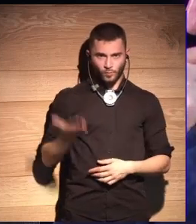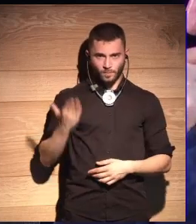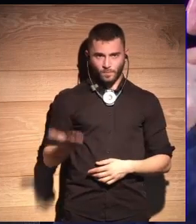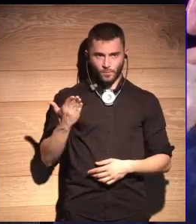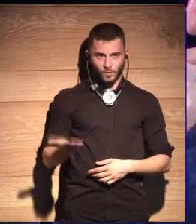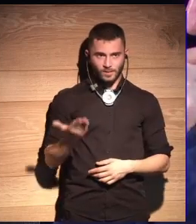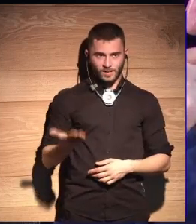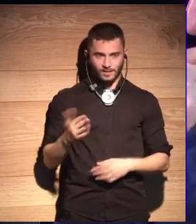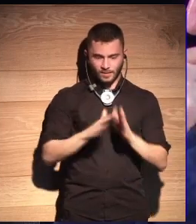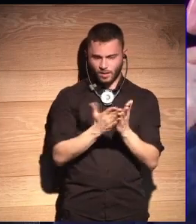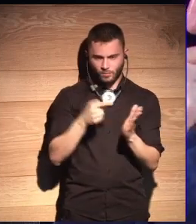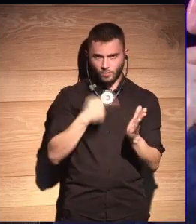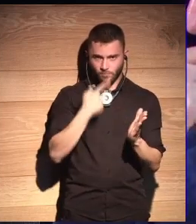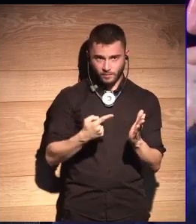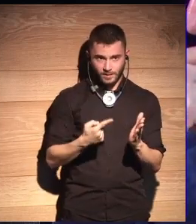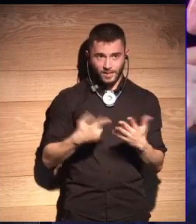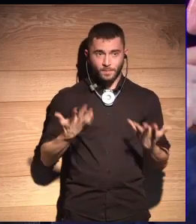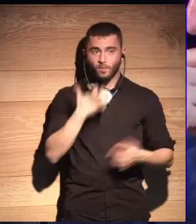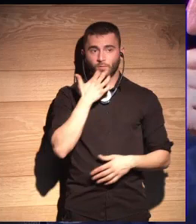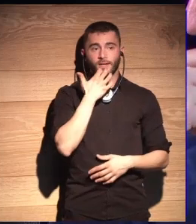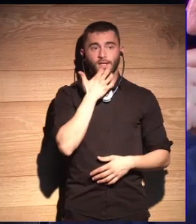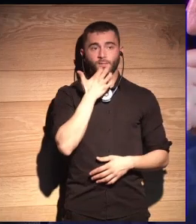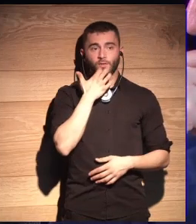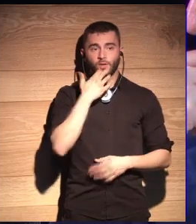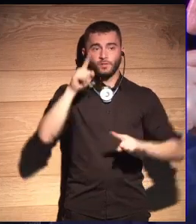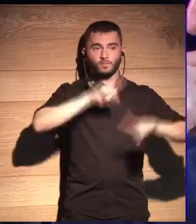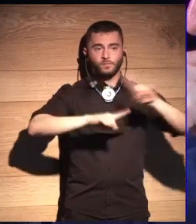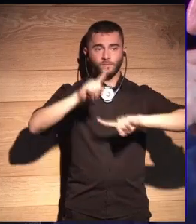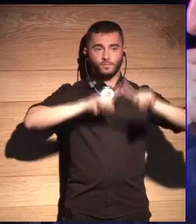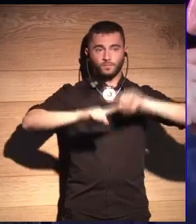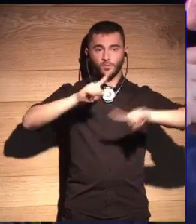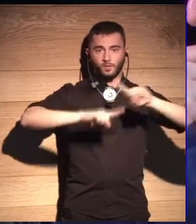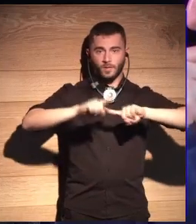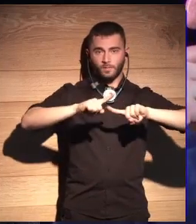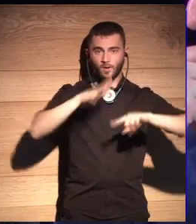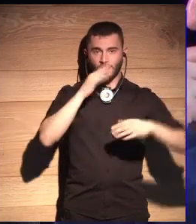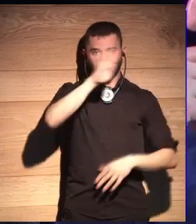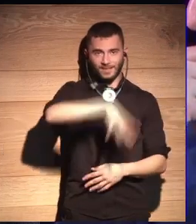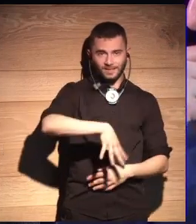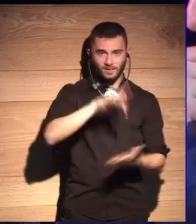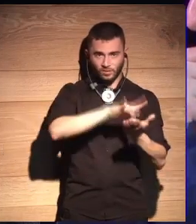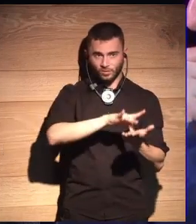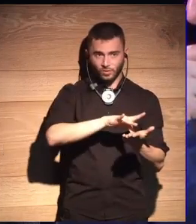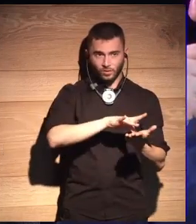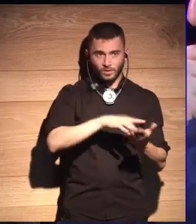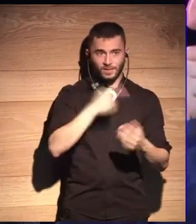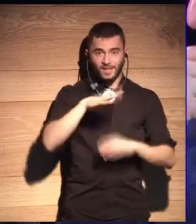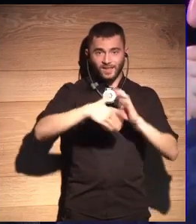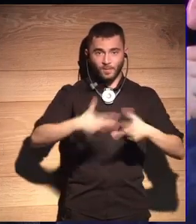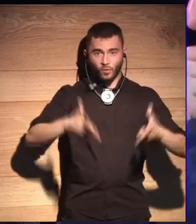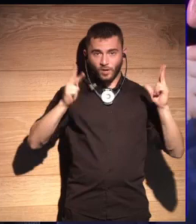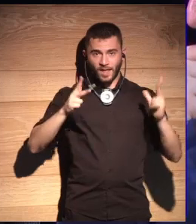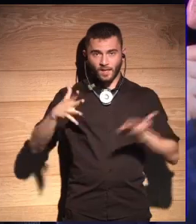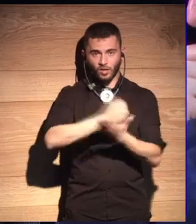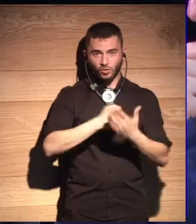is extremely important, as the book states. But for example, in the conflict in Catalonia, for example, everyone